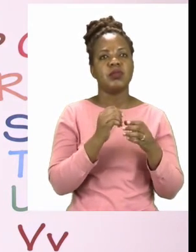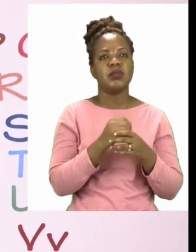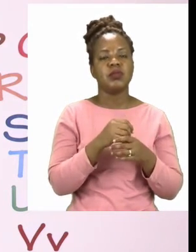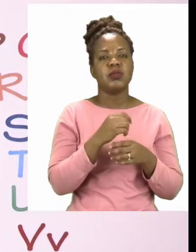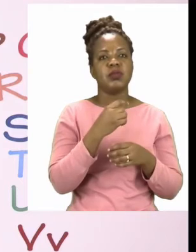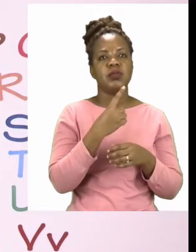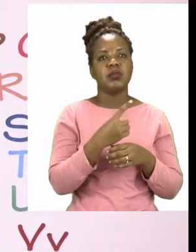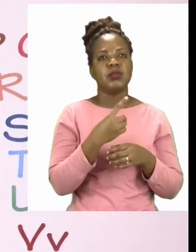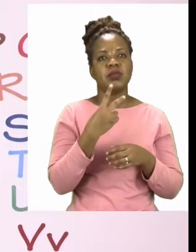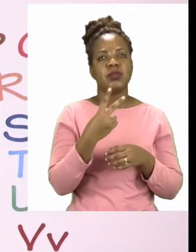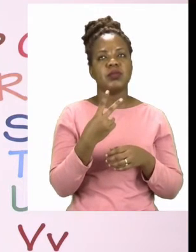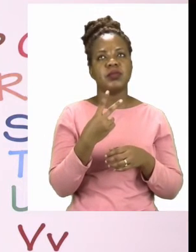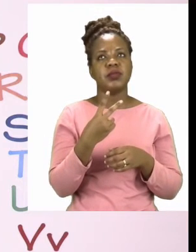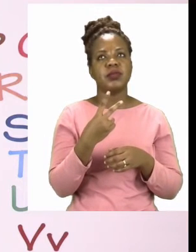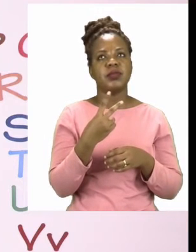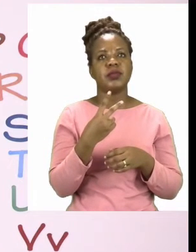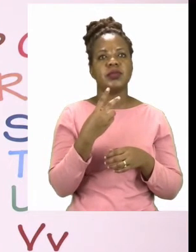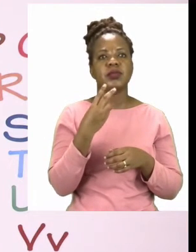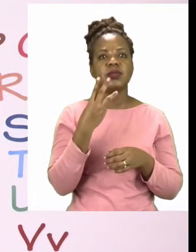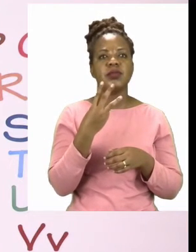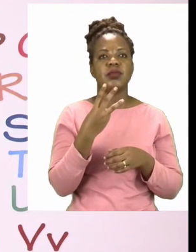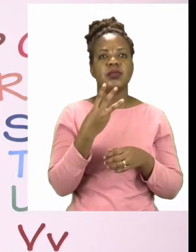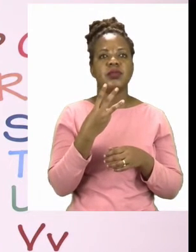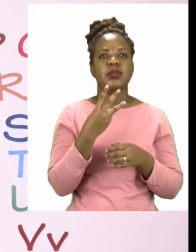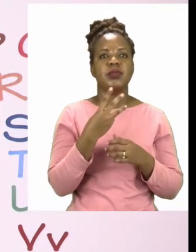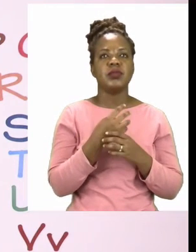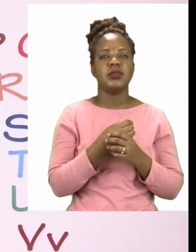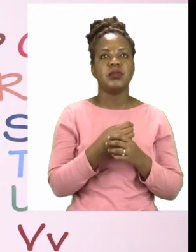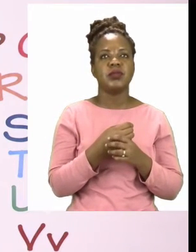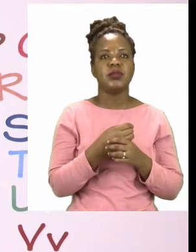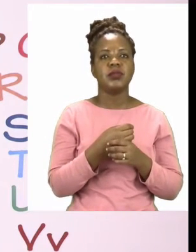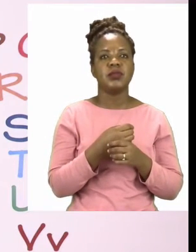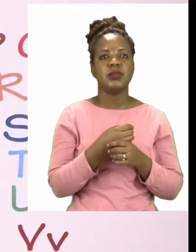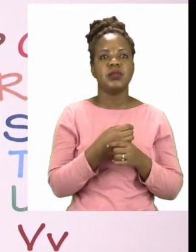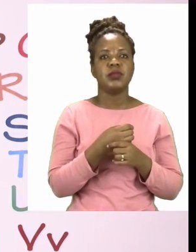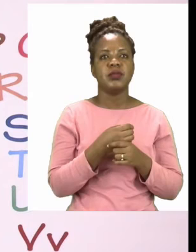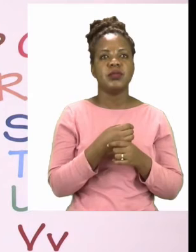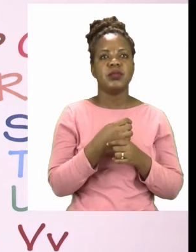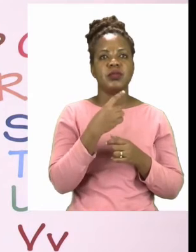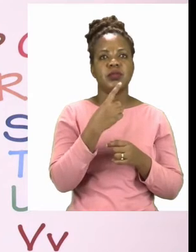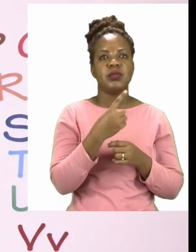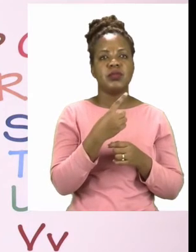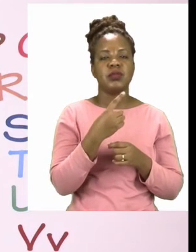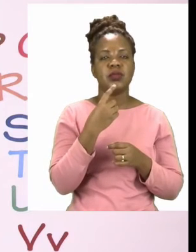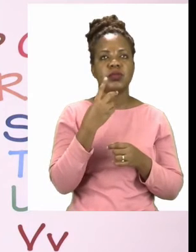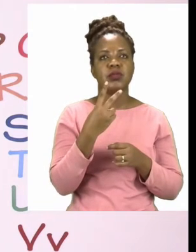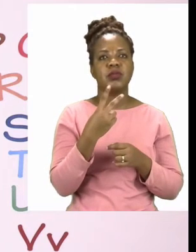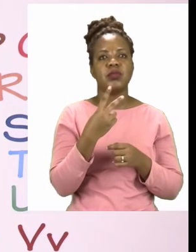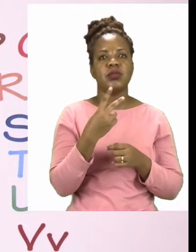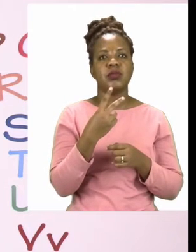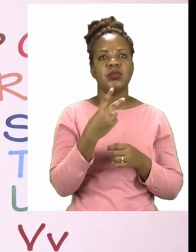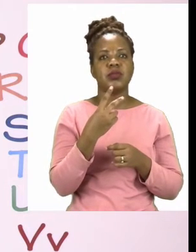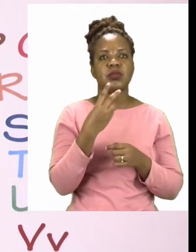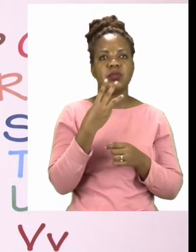1, 2, 3. This is my second group. 1,